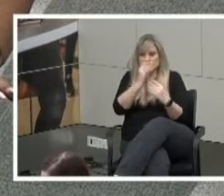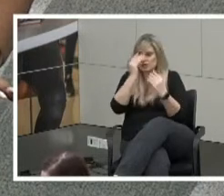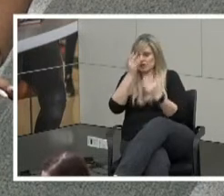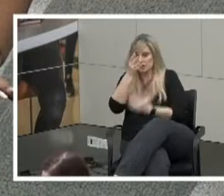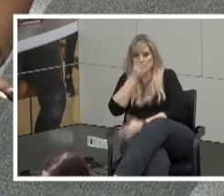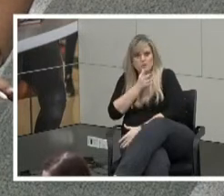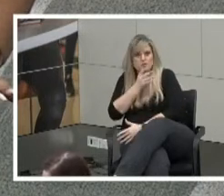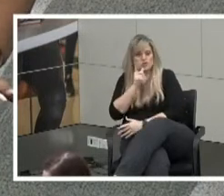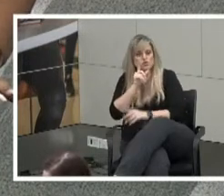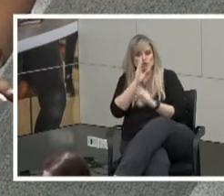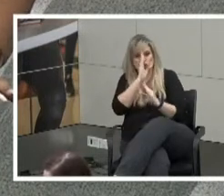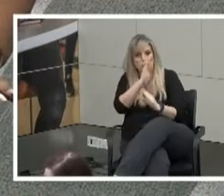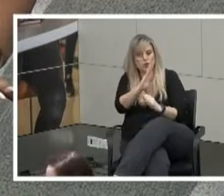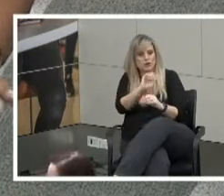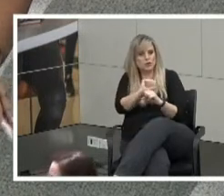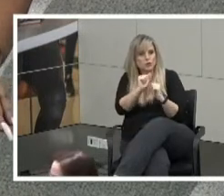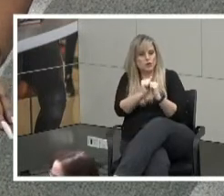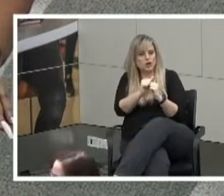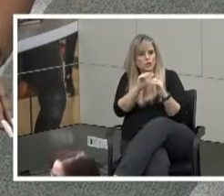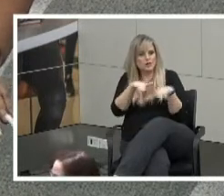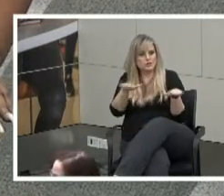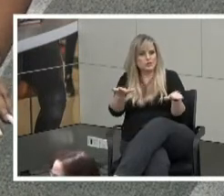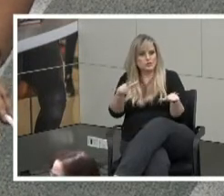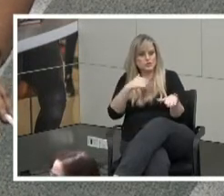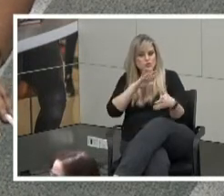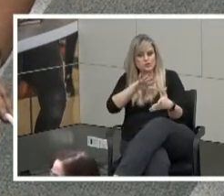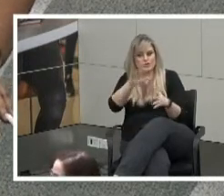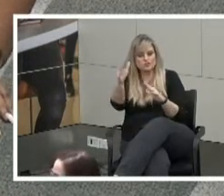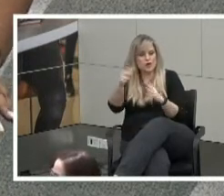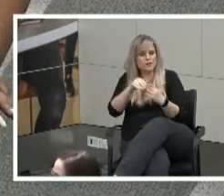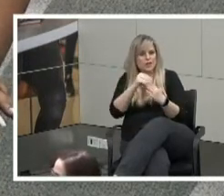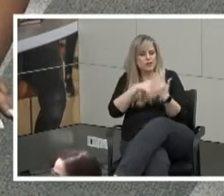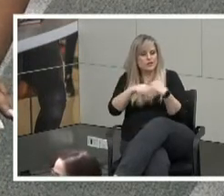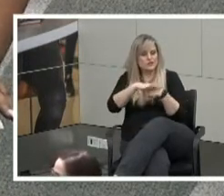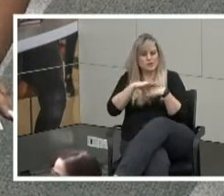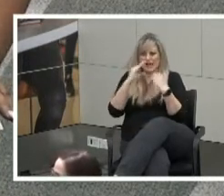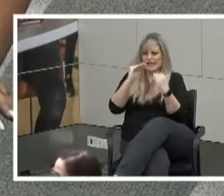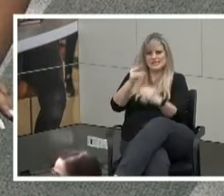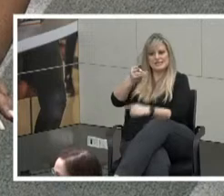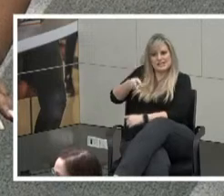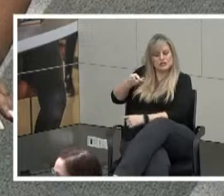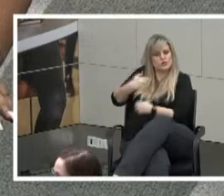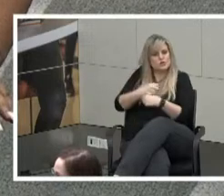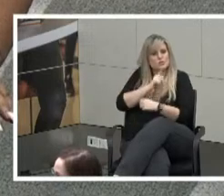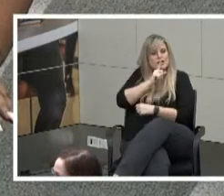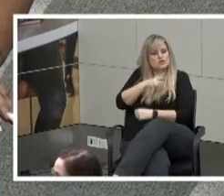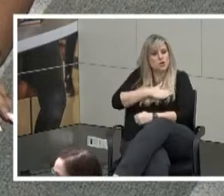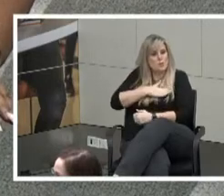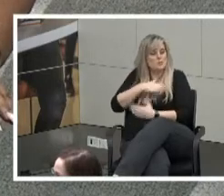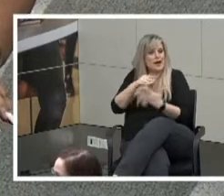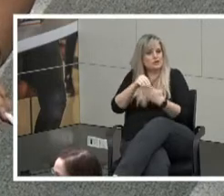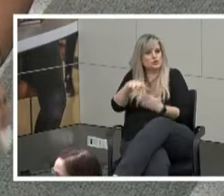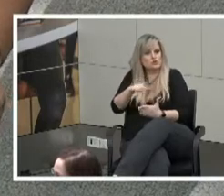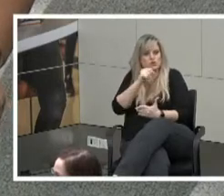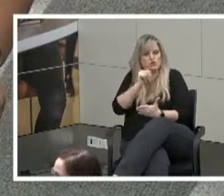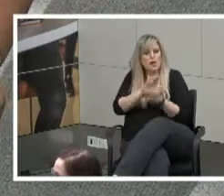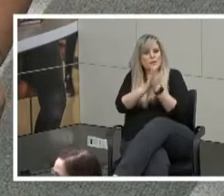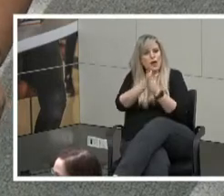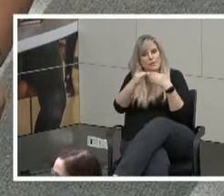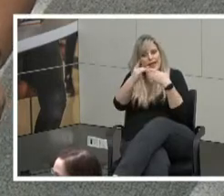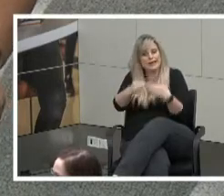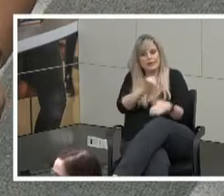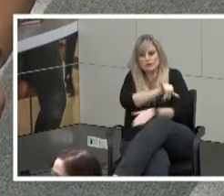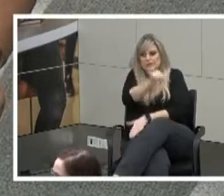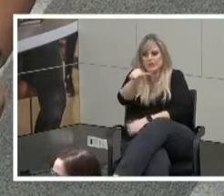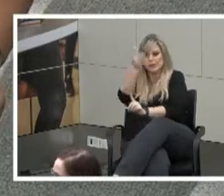the environments with your nonsensical practices I teach history just to make sure that my students don't become a leader like you